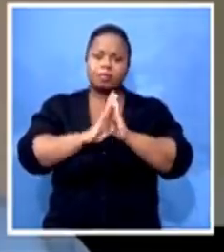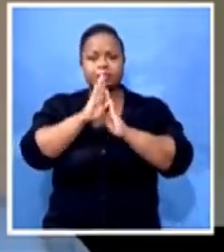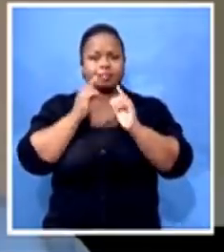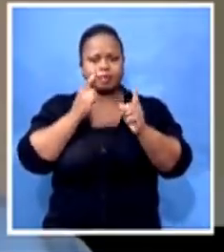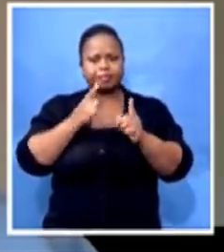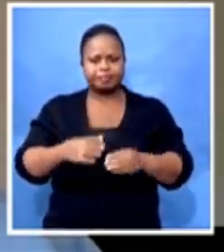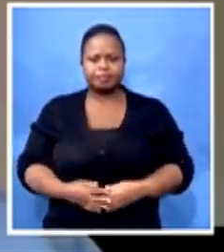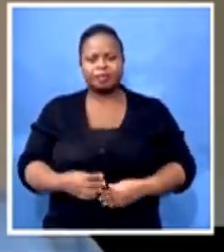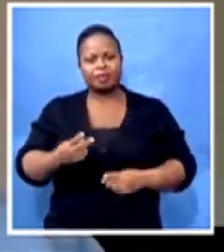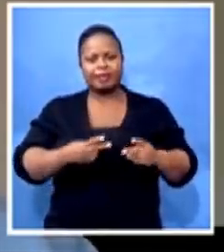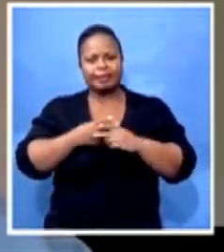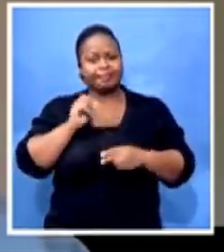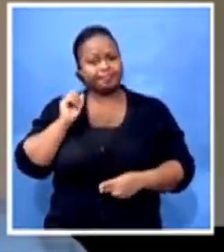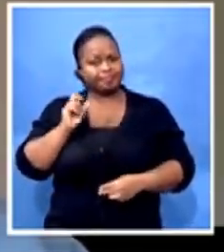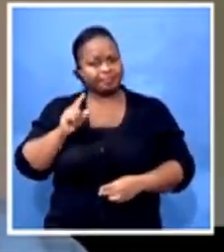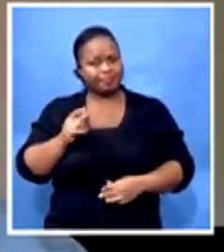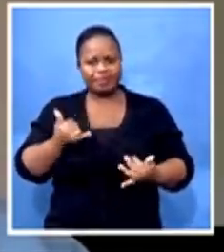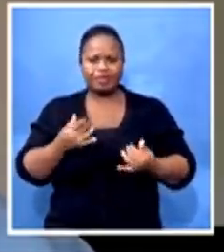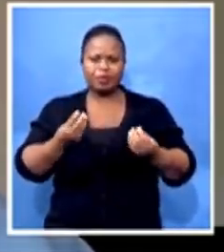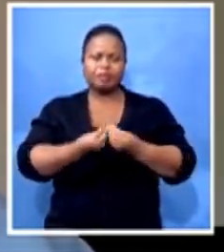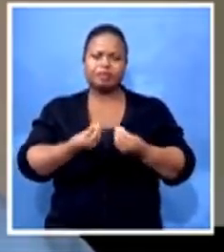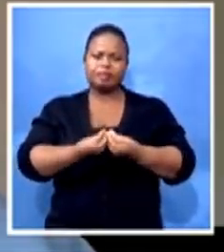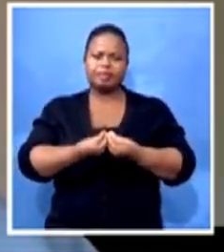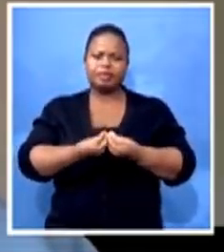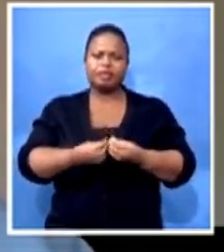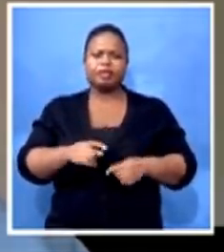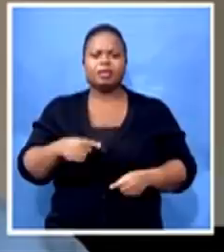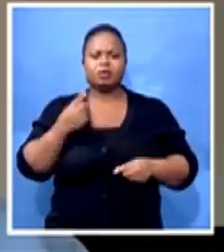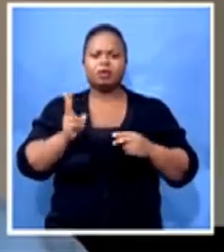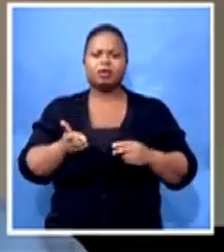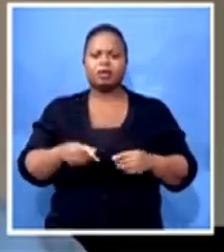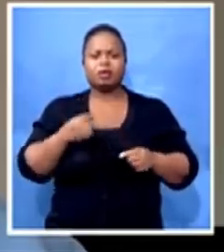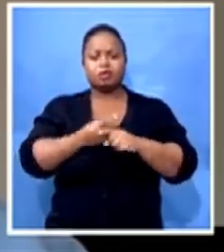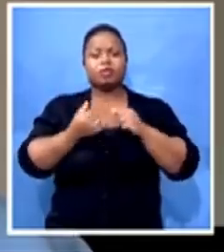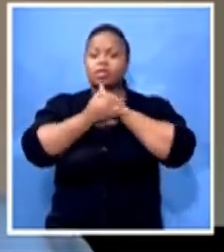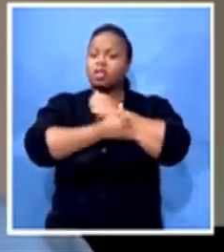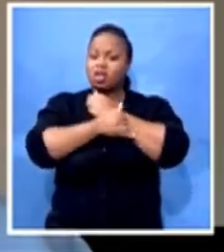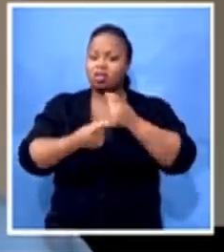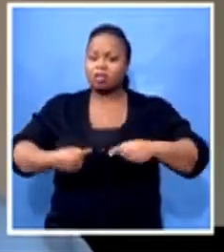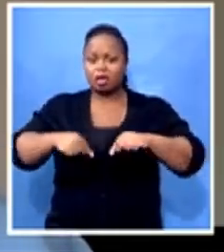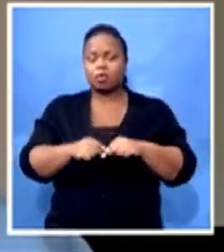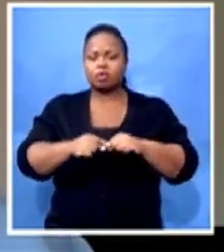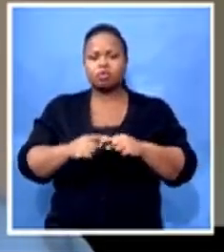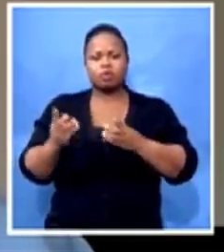something that we've done deliberately as a country when we financialized the economy